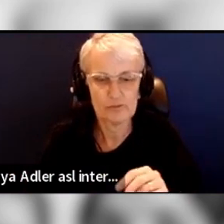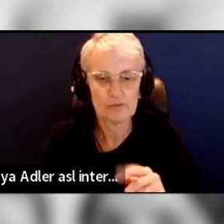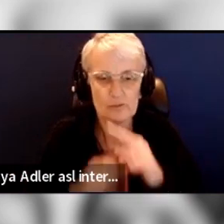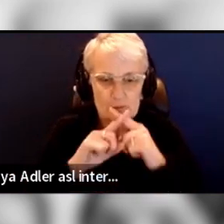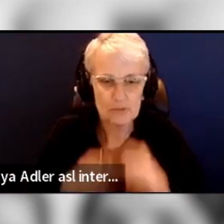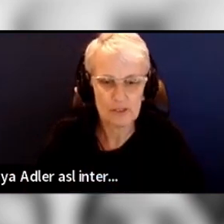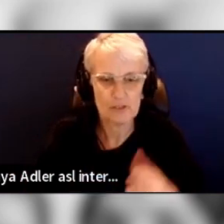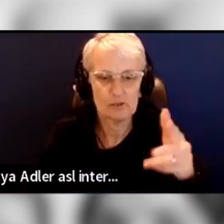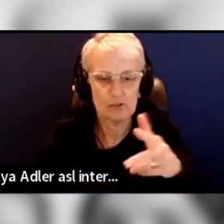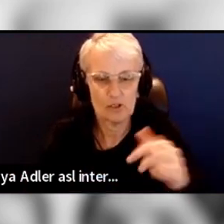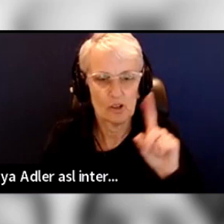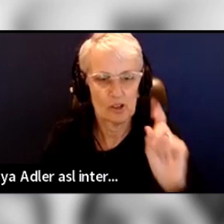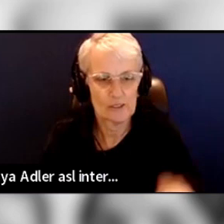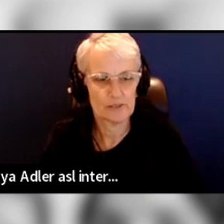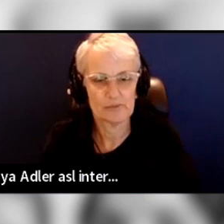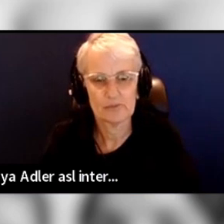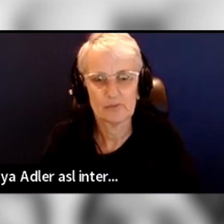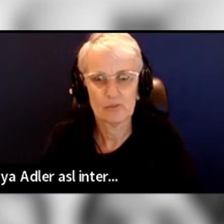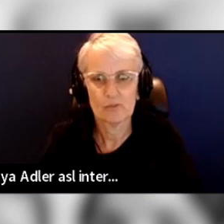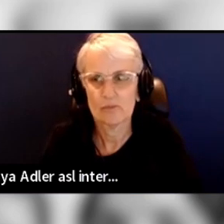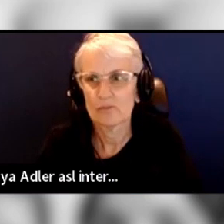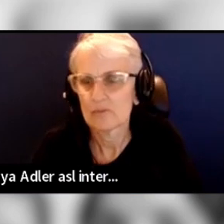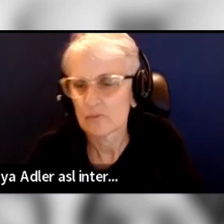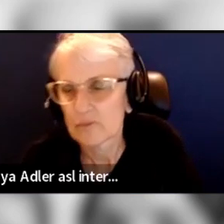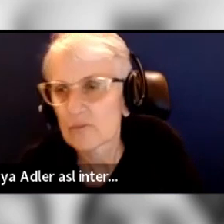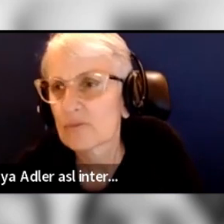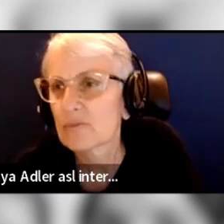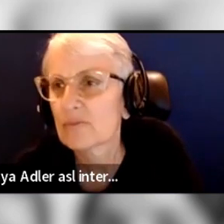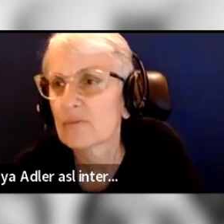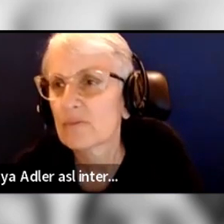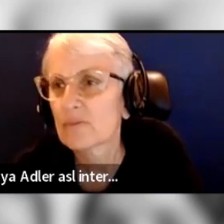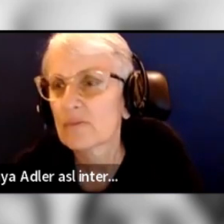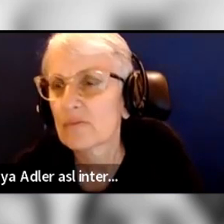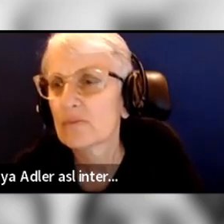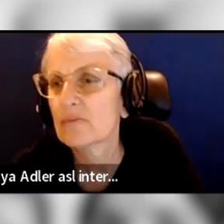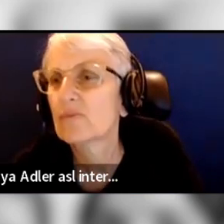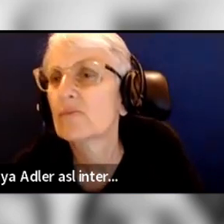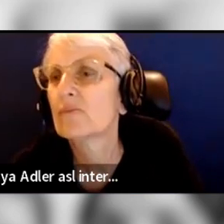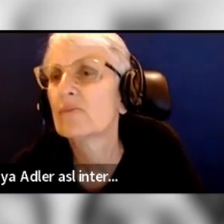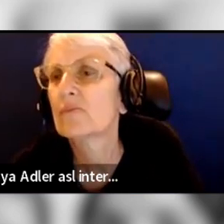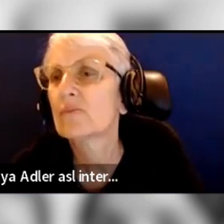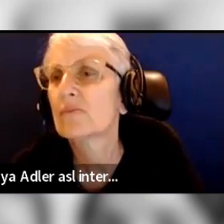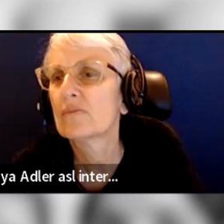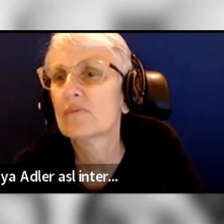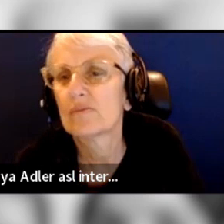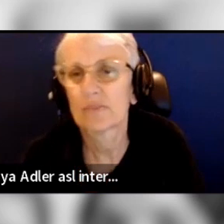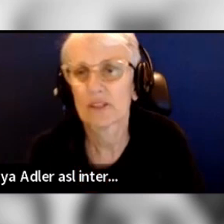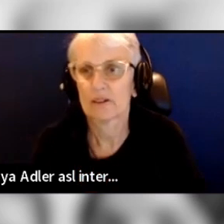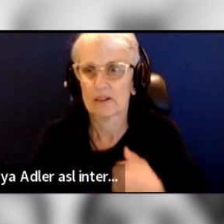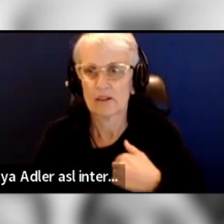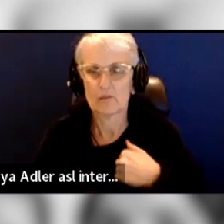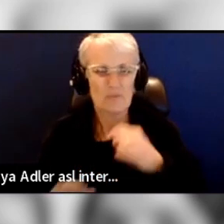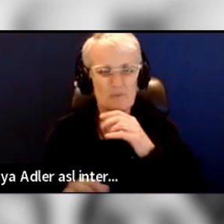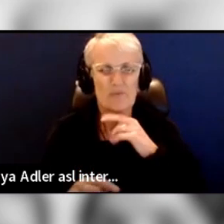on your video and ask Jordan your question. Yeah, my video is not working, but can you hear me? Yeah, we can no hear you, problem. and that's okay. Okay, yeah.